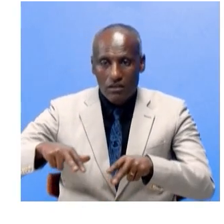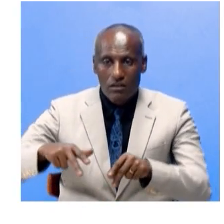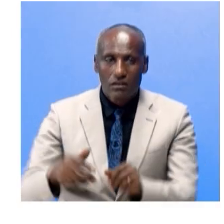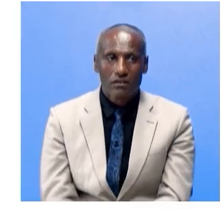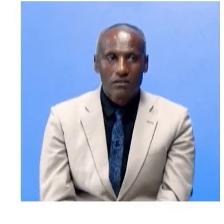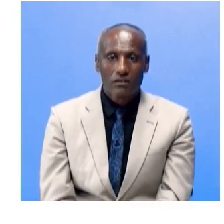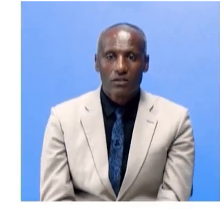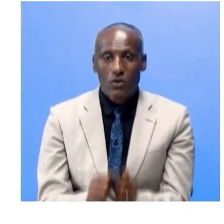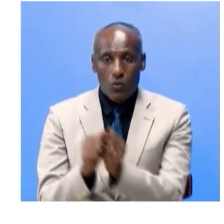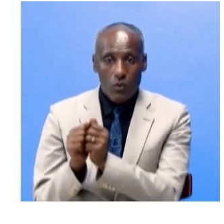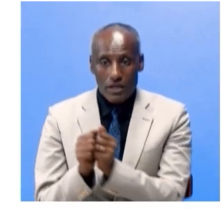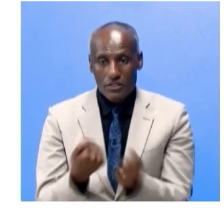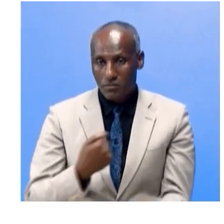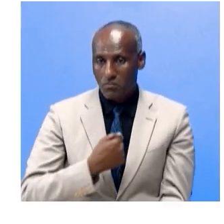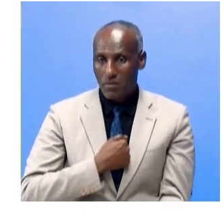with me.